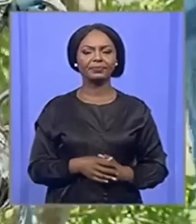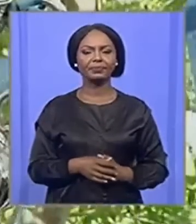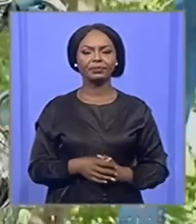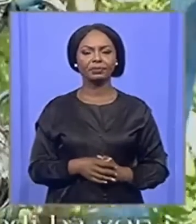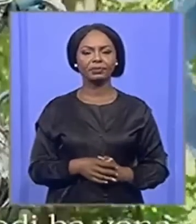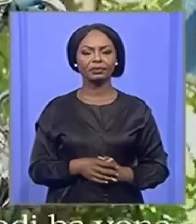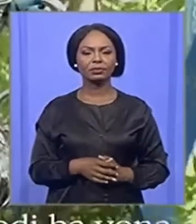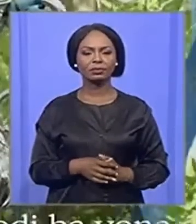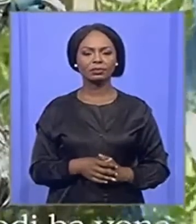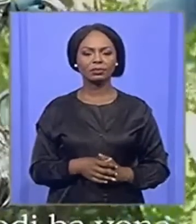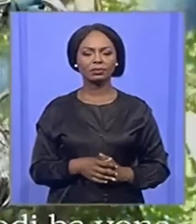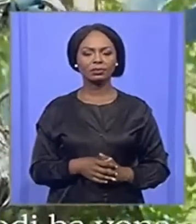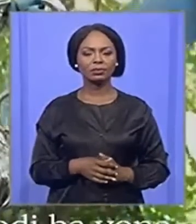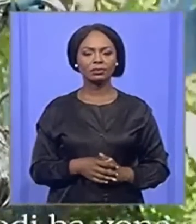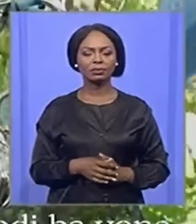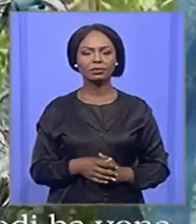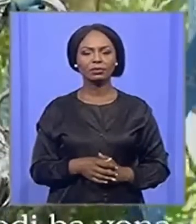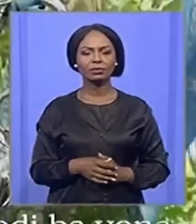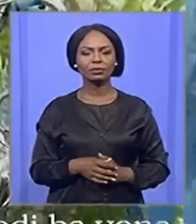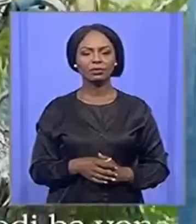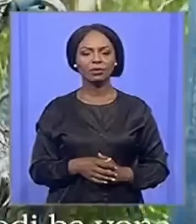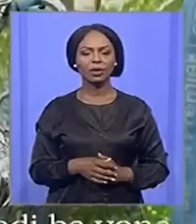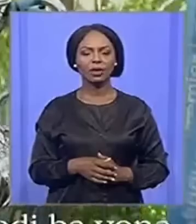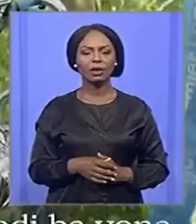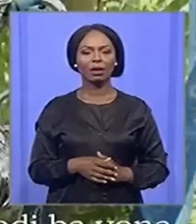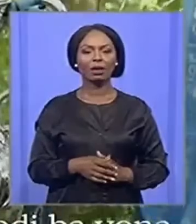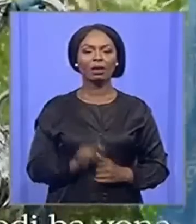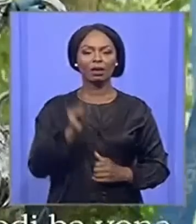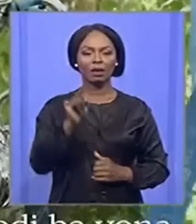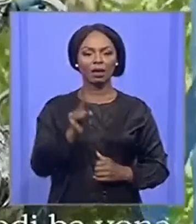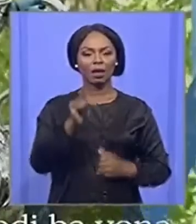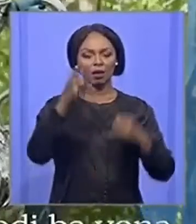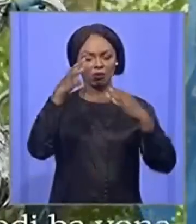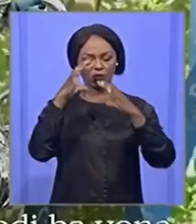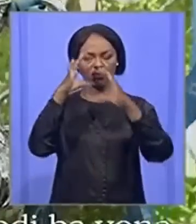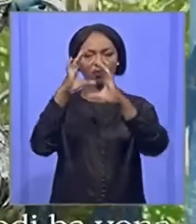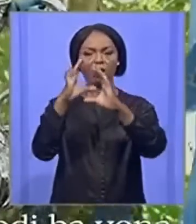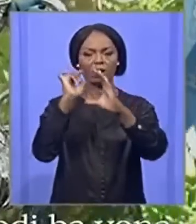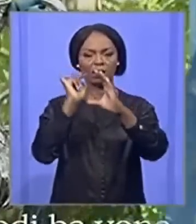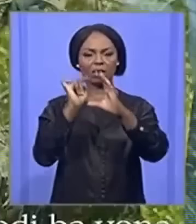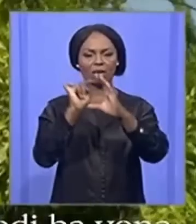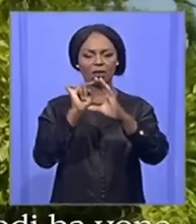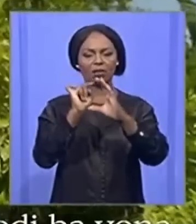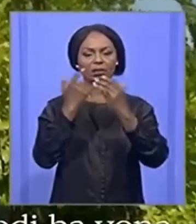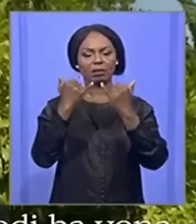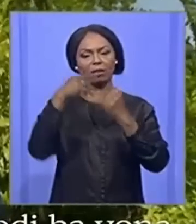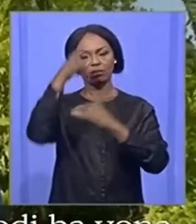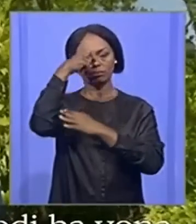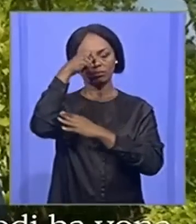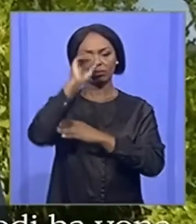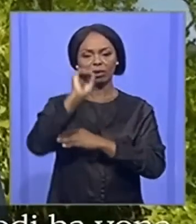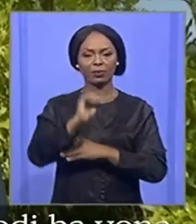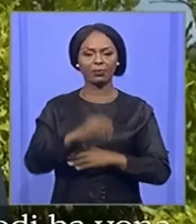Man City, the way they drilled, the way they focused, it's always at the task at hand.